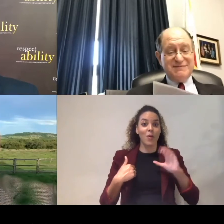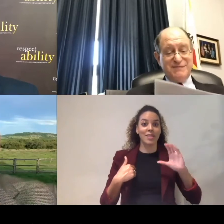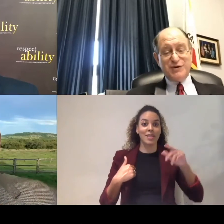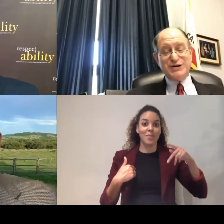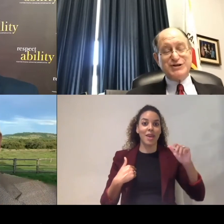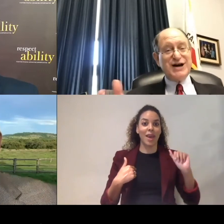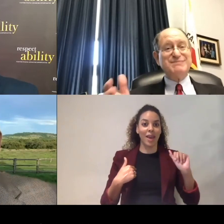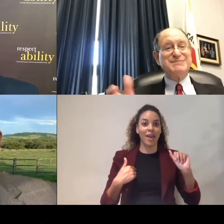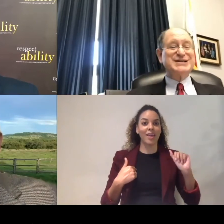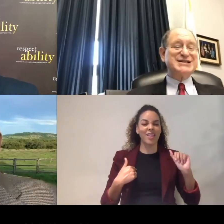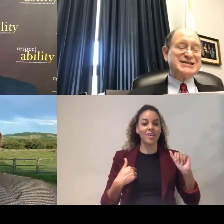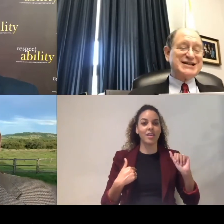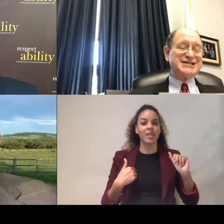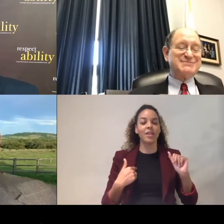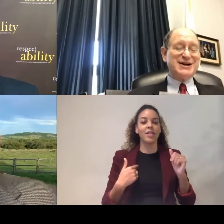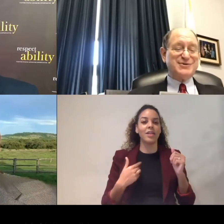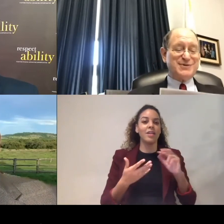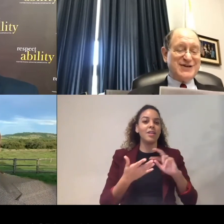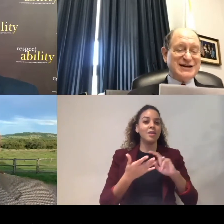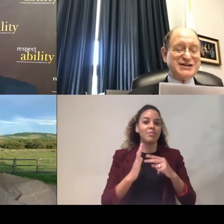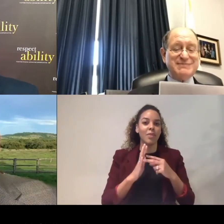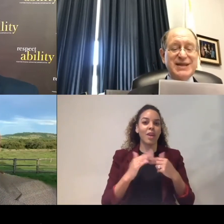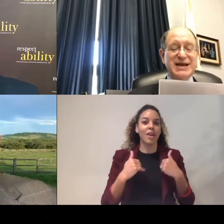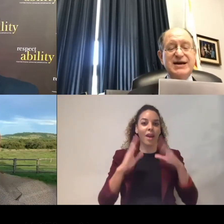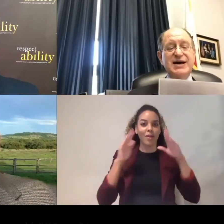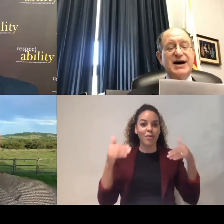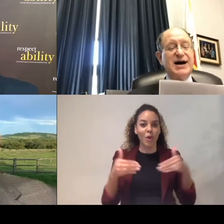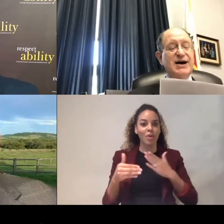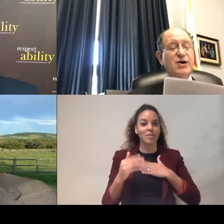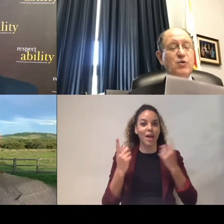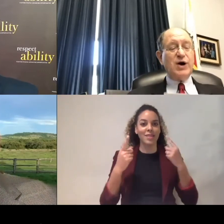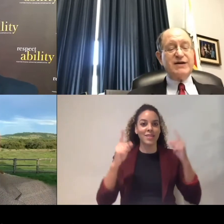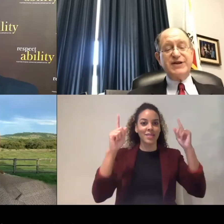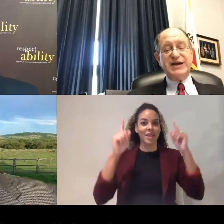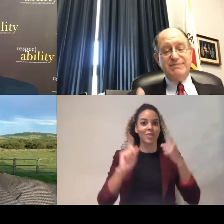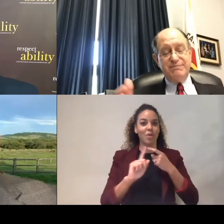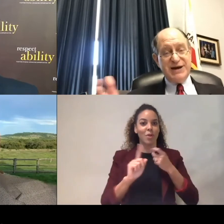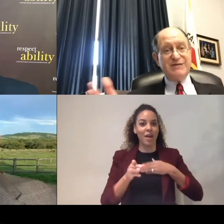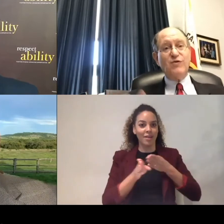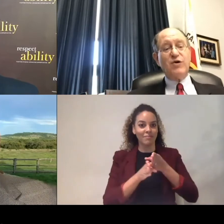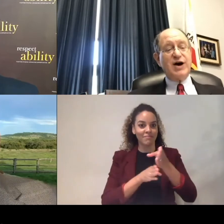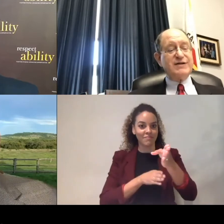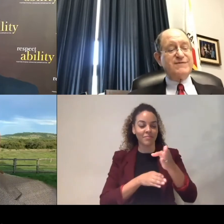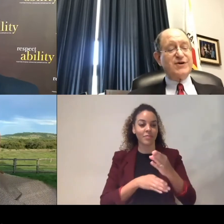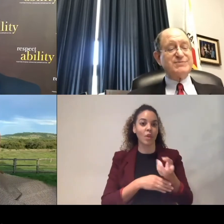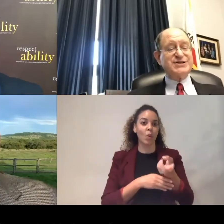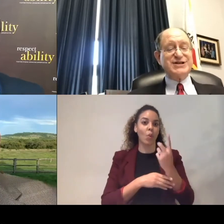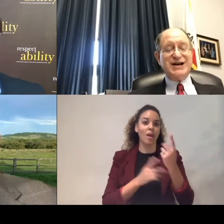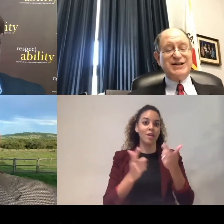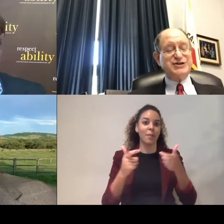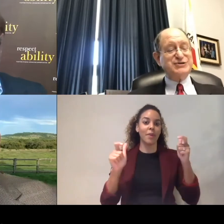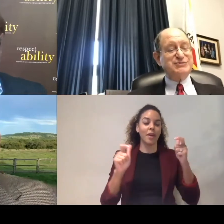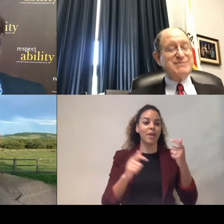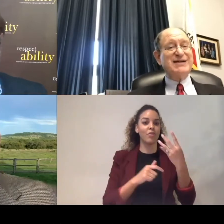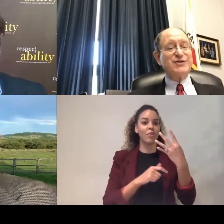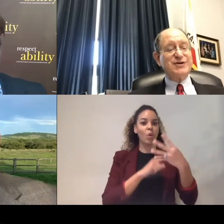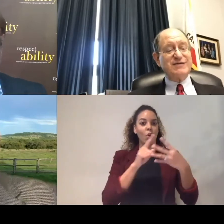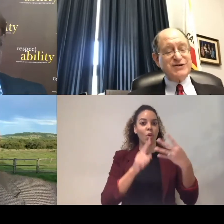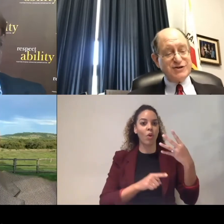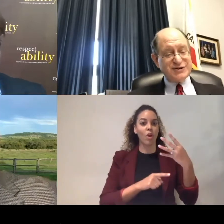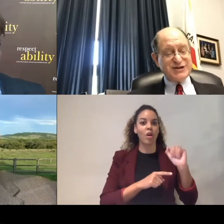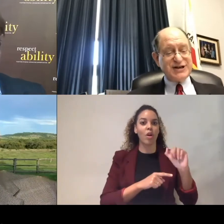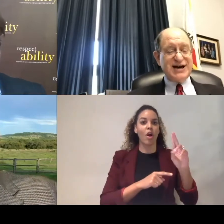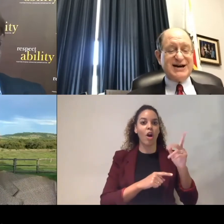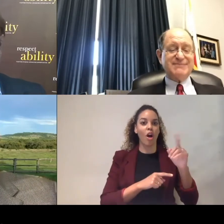I'll focus on a success in my own profession. One of the big 4 audit firms that you may have heard of